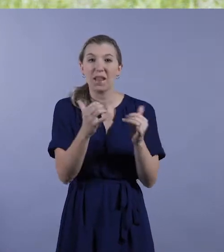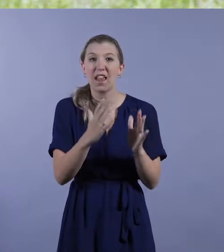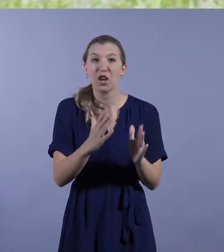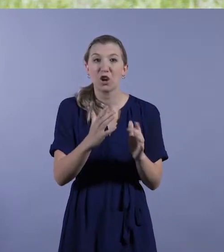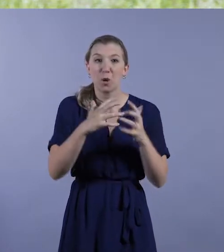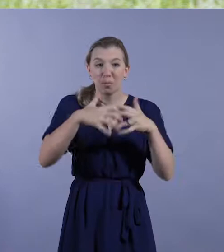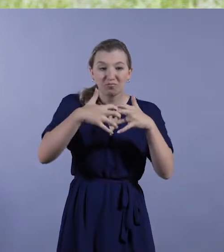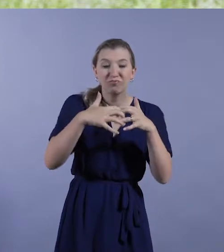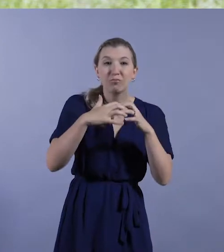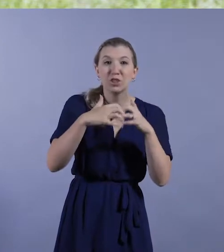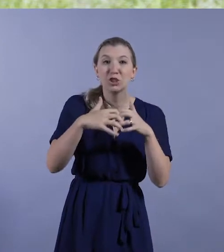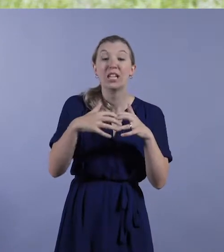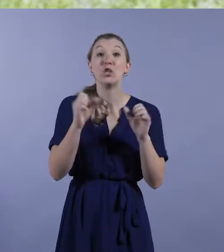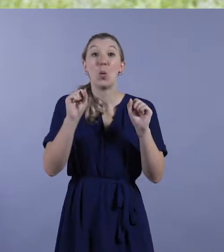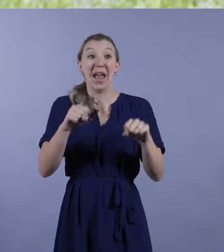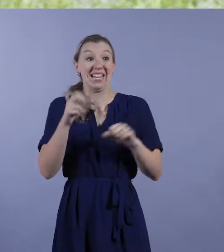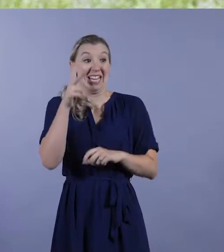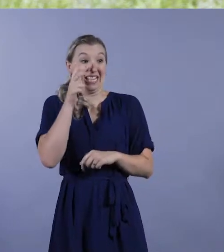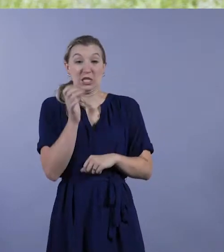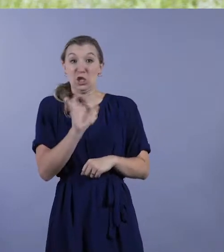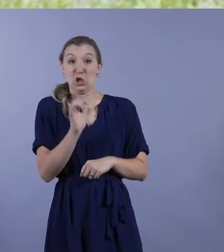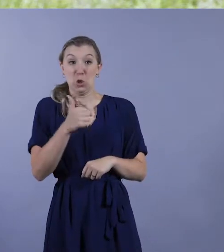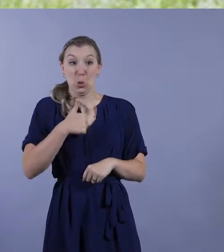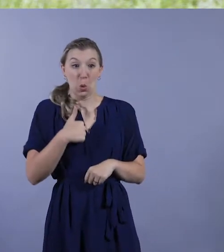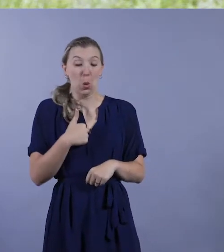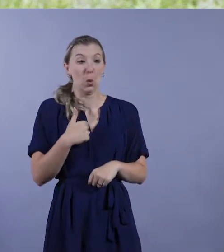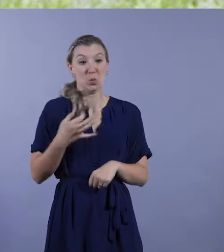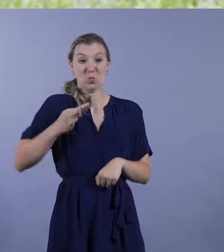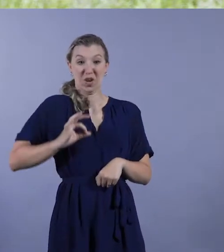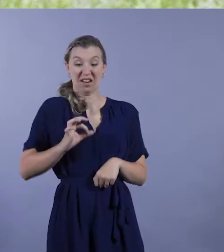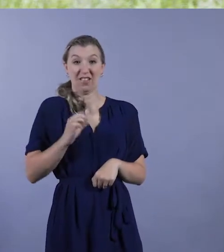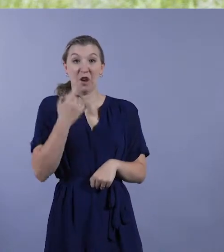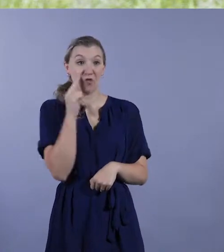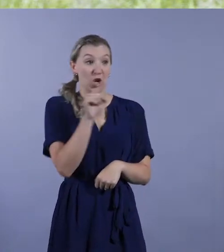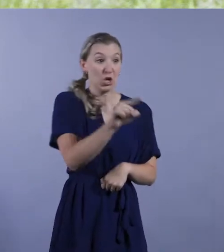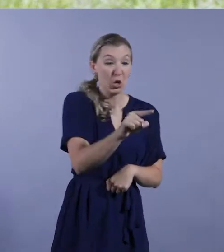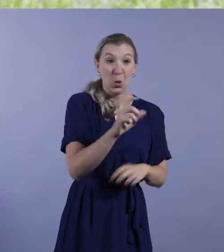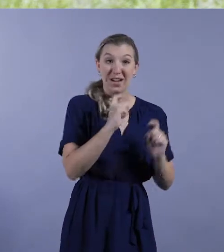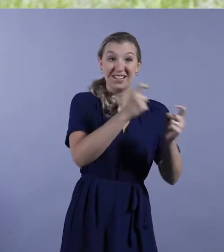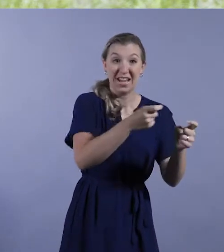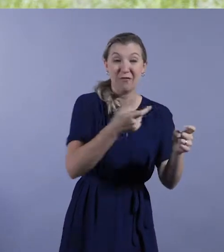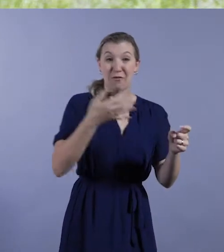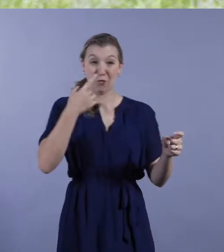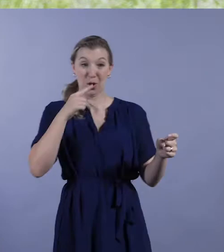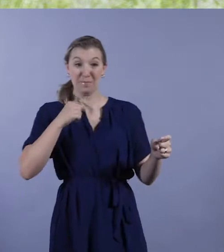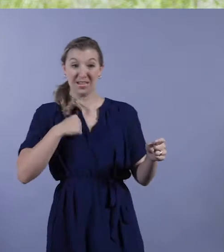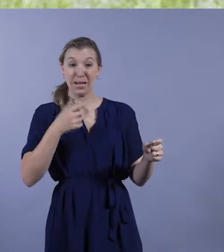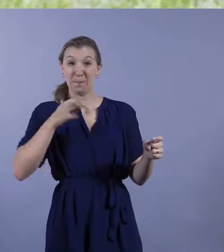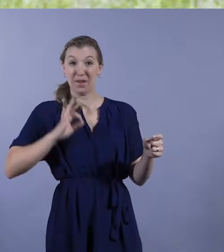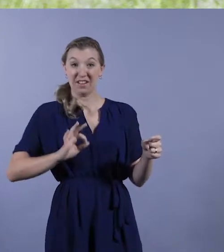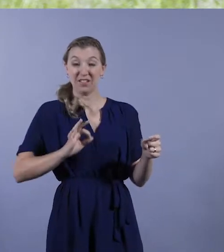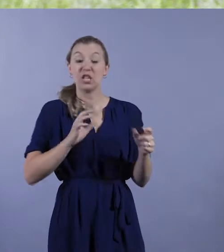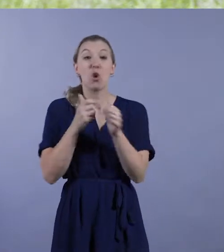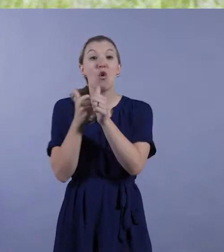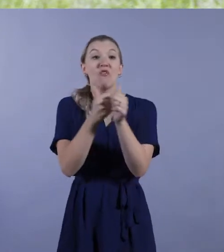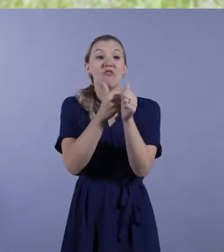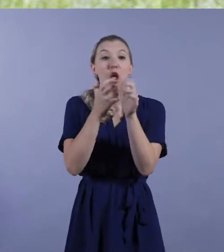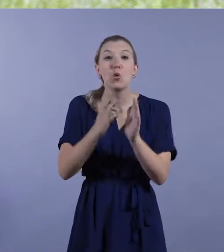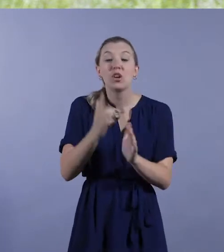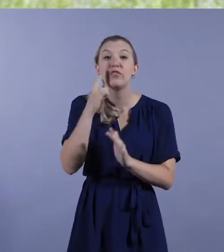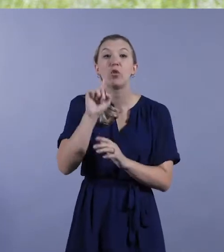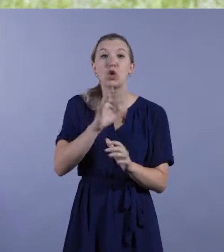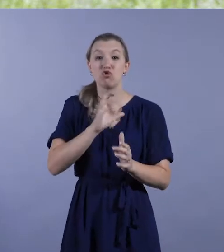to listen to the albums too. So the for you for me in baptism is that followers of Jesus are